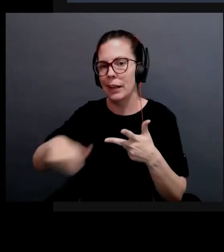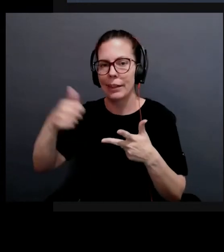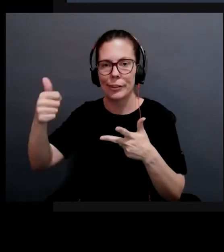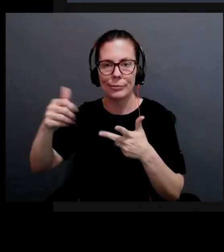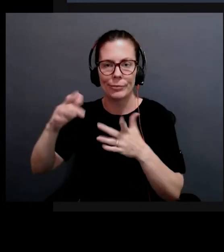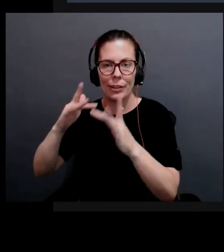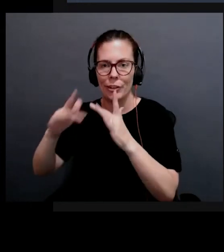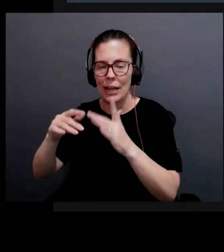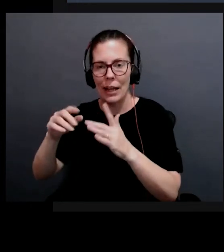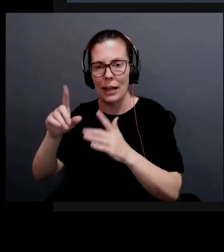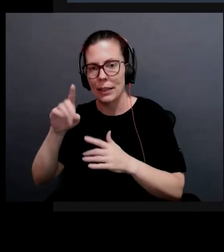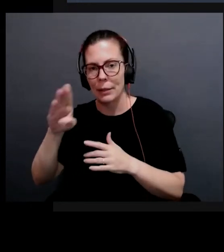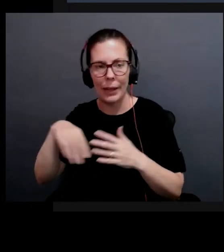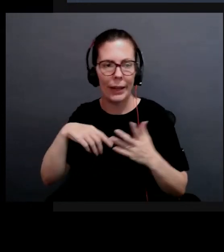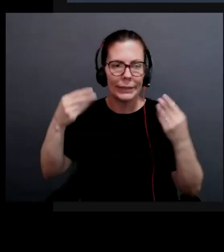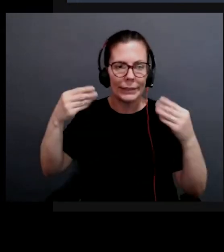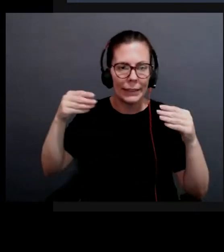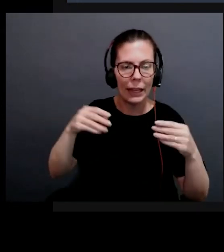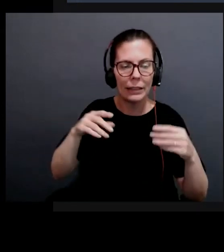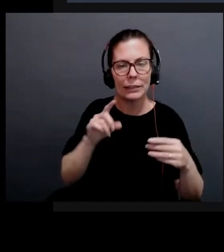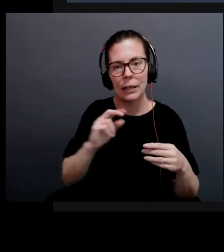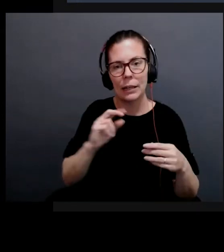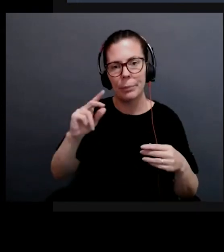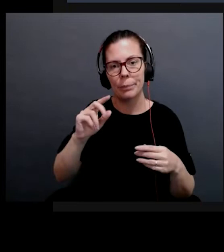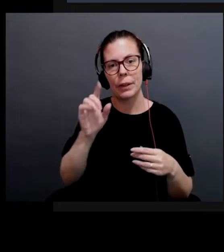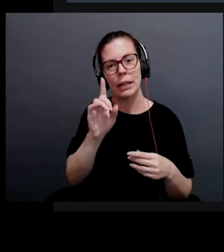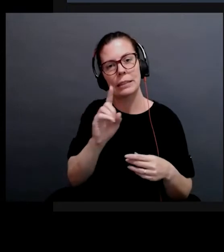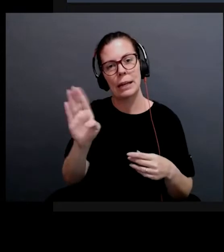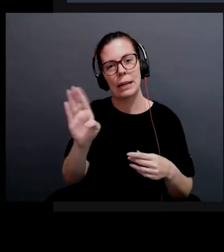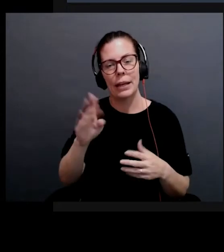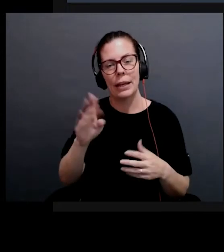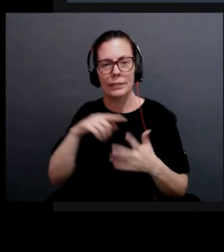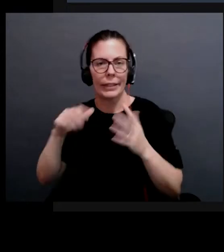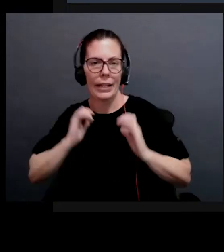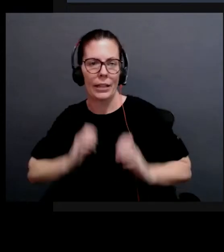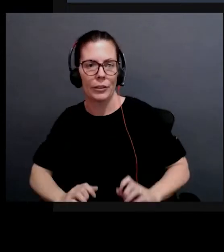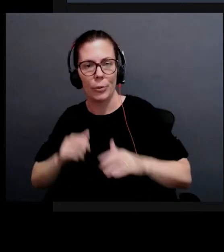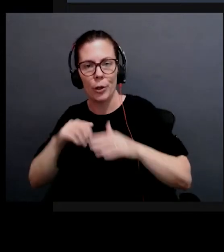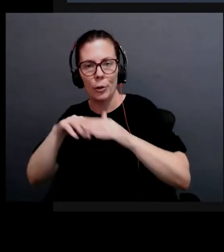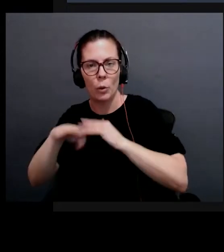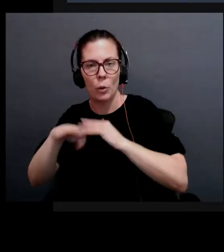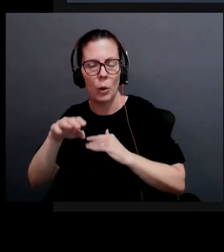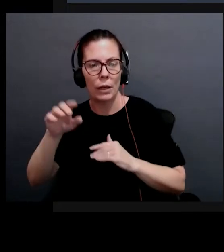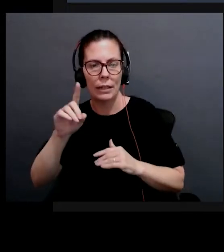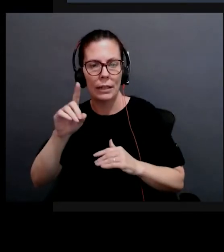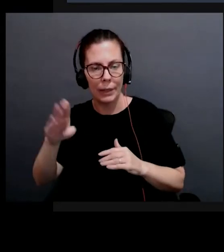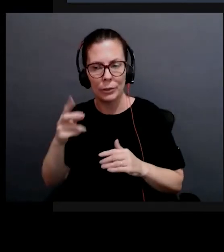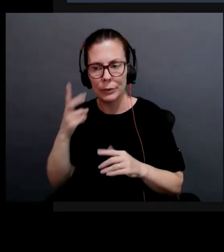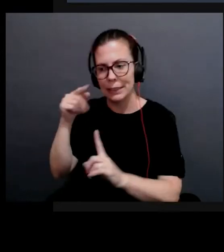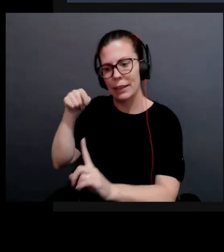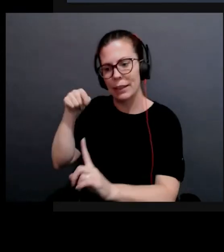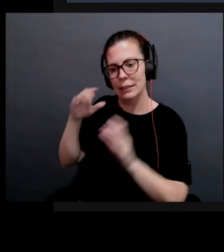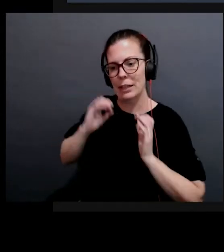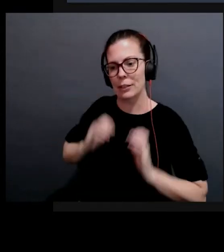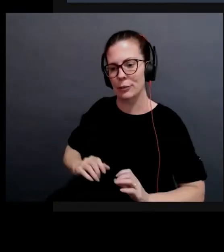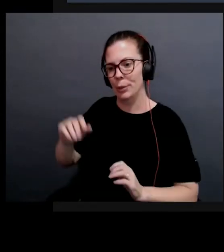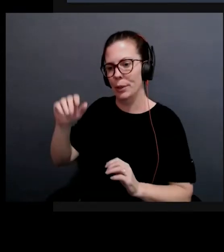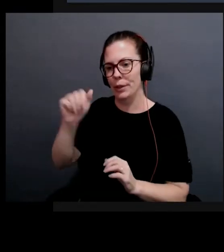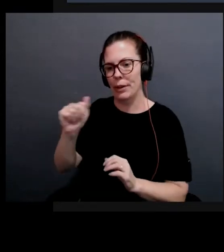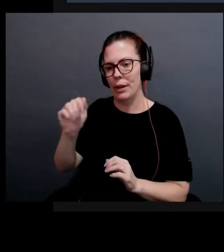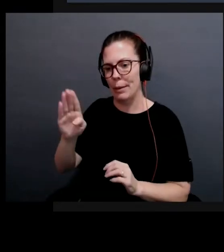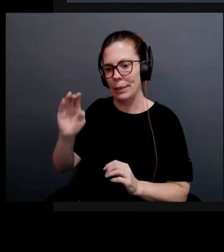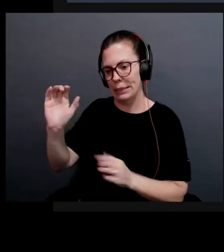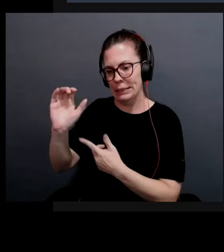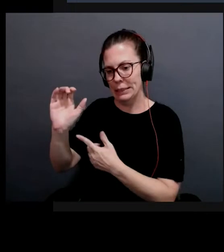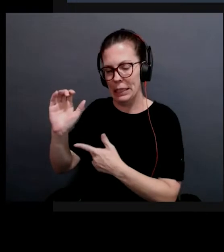sales database and a customer support database. And you want to link these together to see how customer ABC has interacted with these different data sources